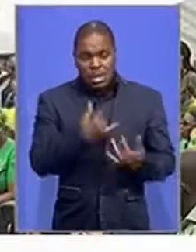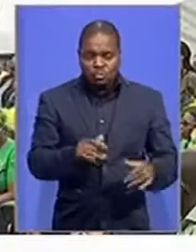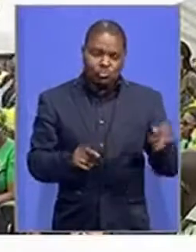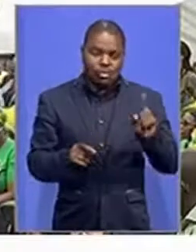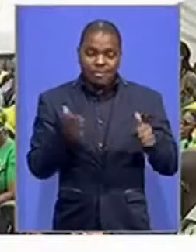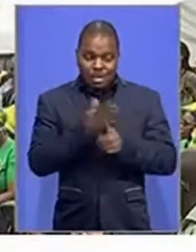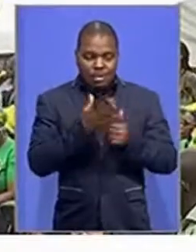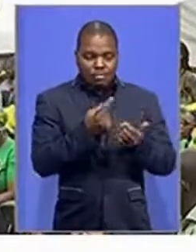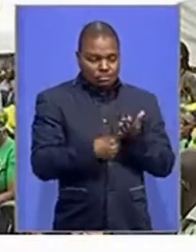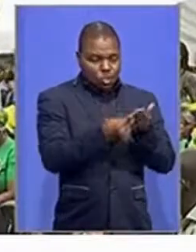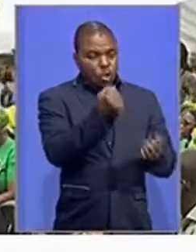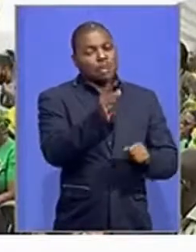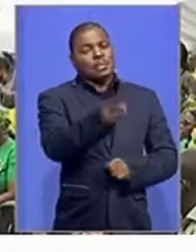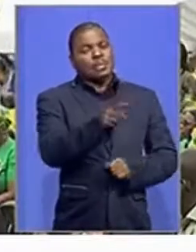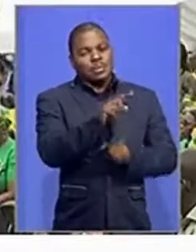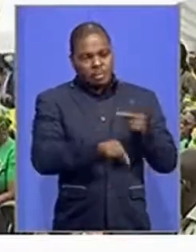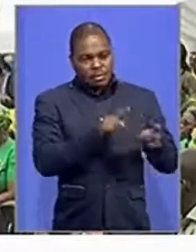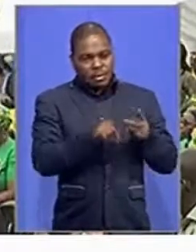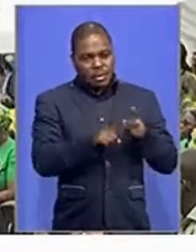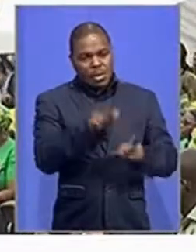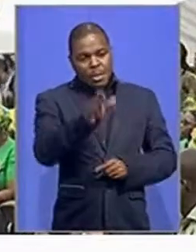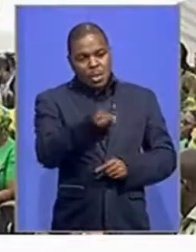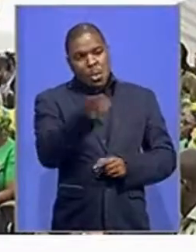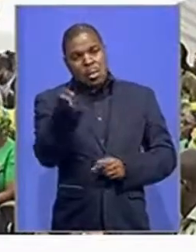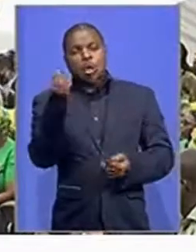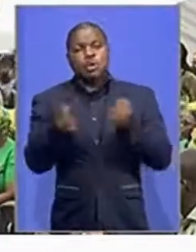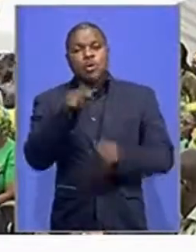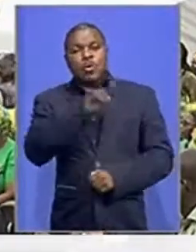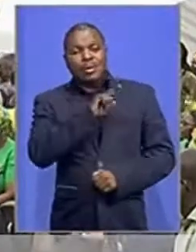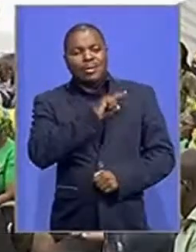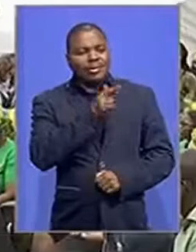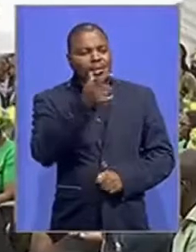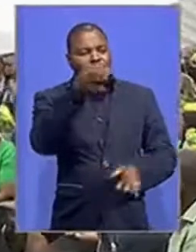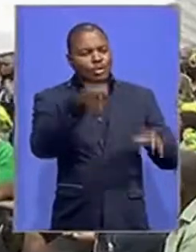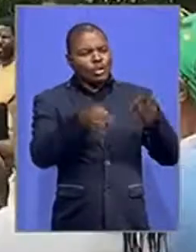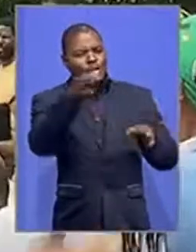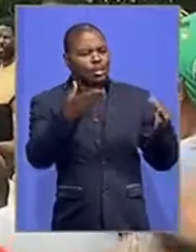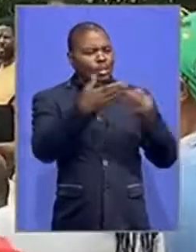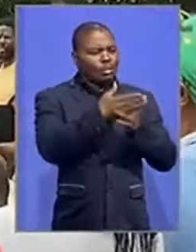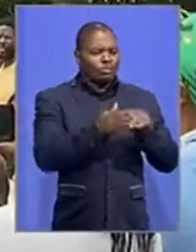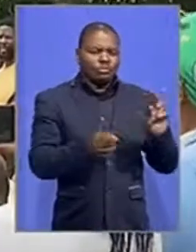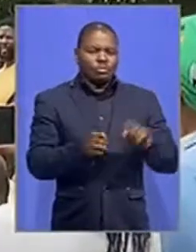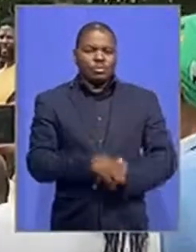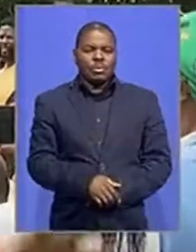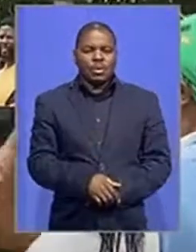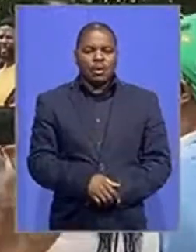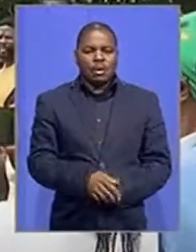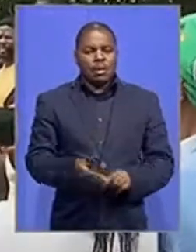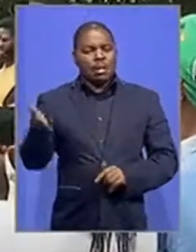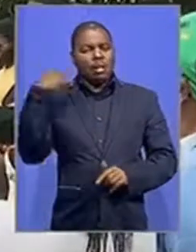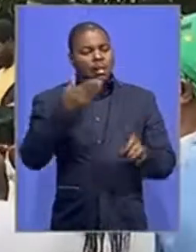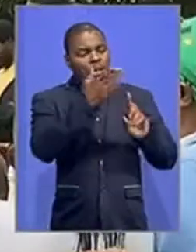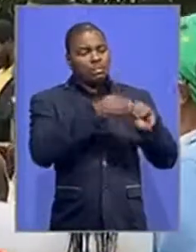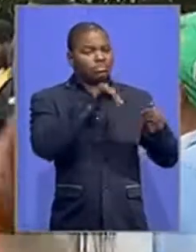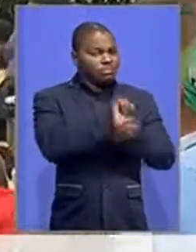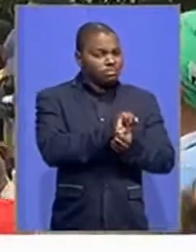one of our own is sent to court now because of some political motivation reason. They arrested her, that one on its